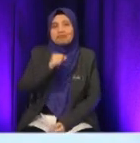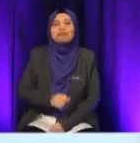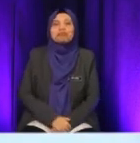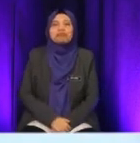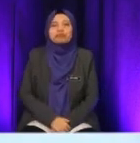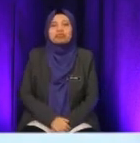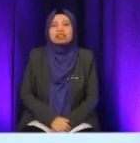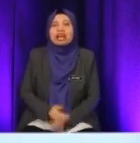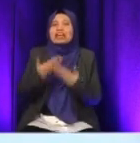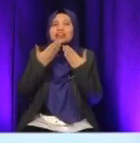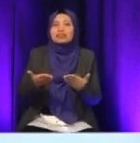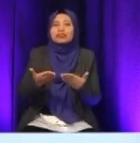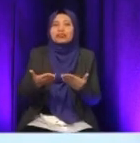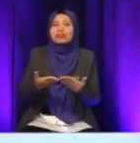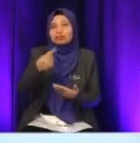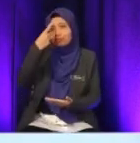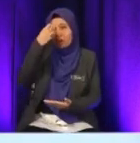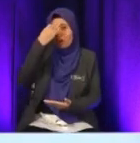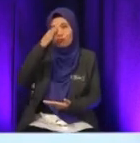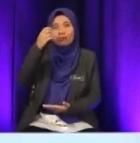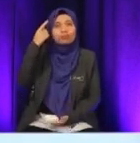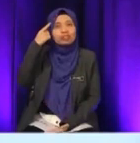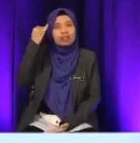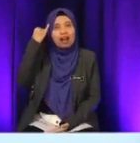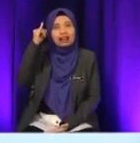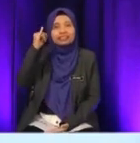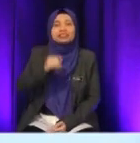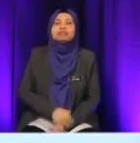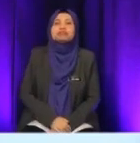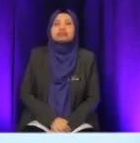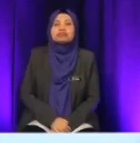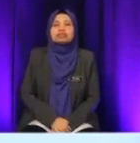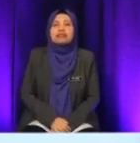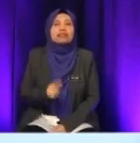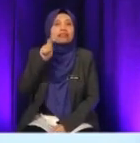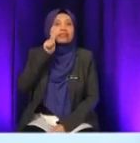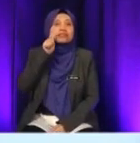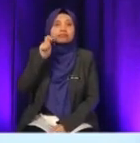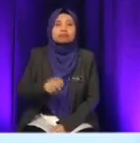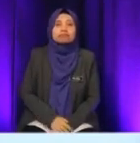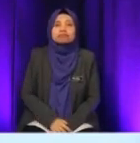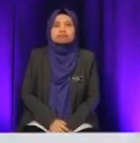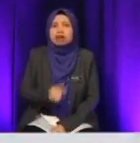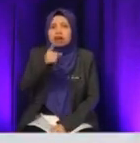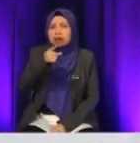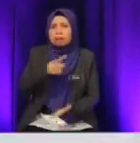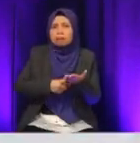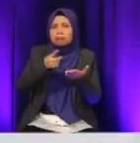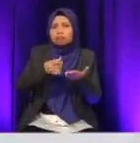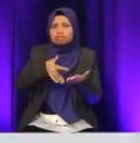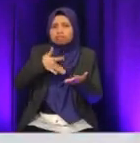idea. Anne gets one. Okay, last but not least, can Right. we ask our last girl, Tasneem. Okay, what do you think about